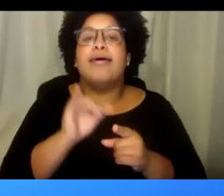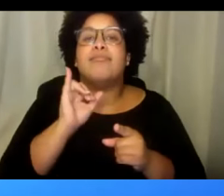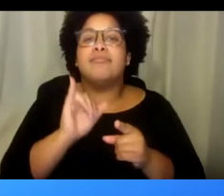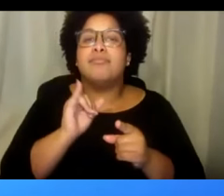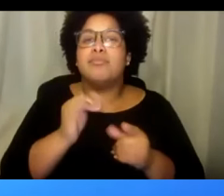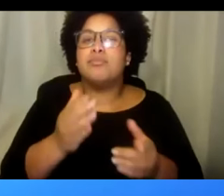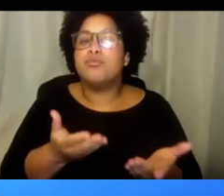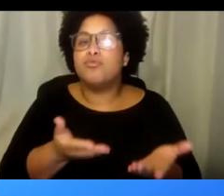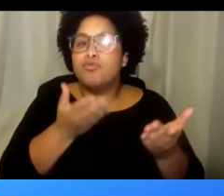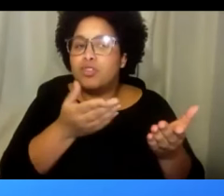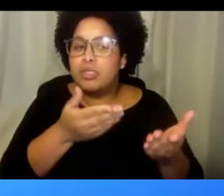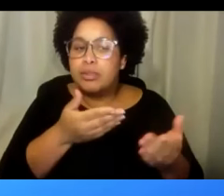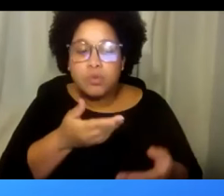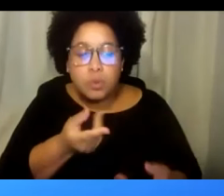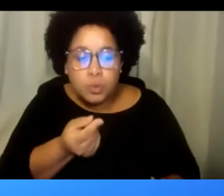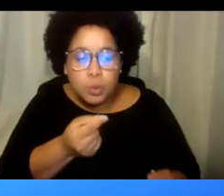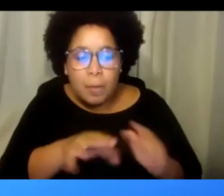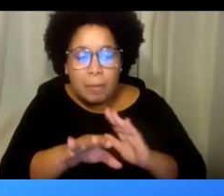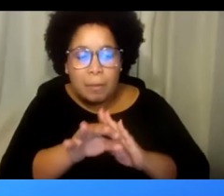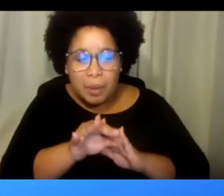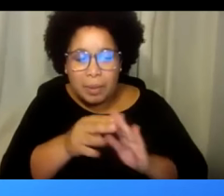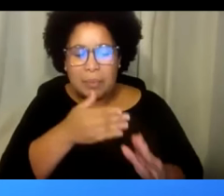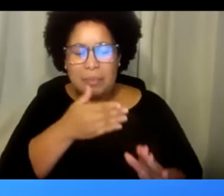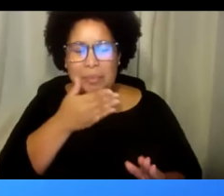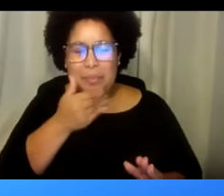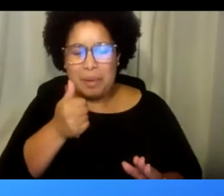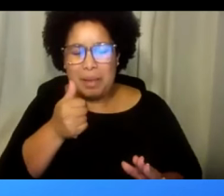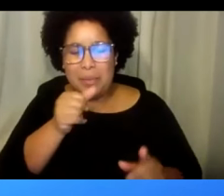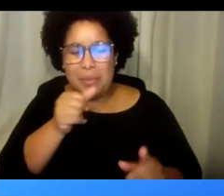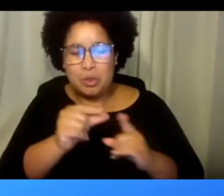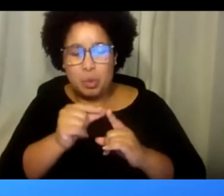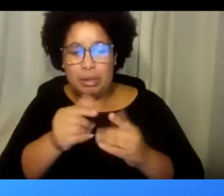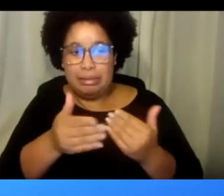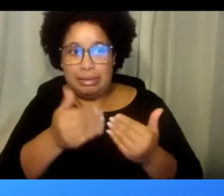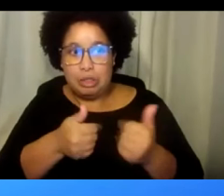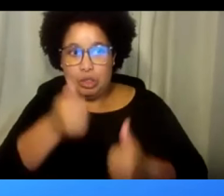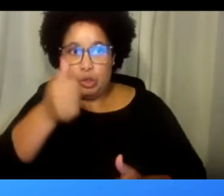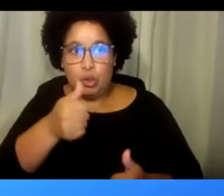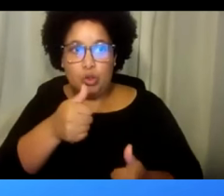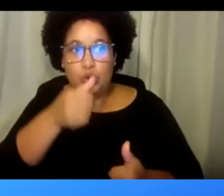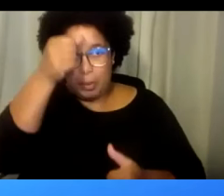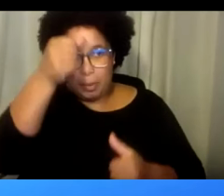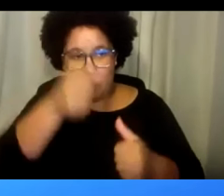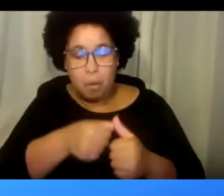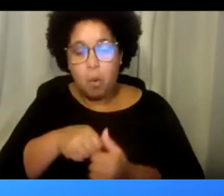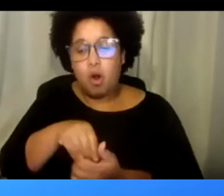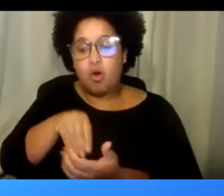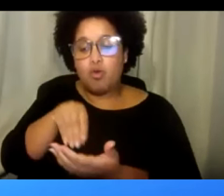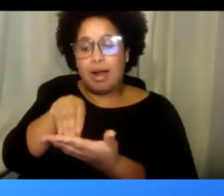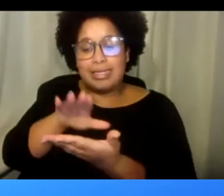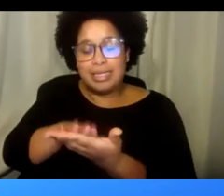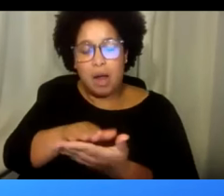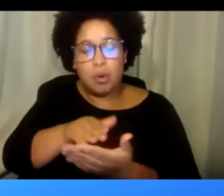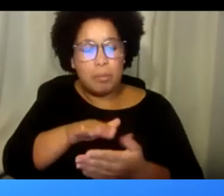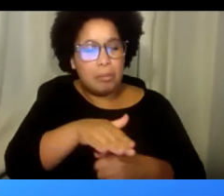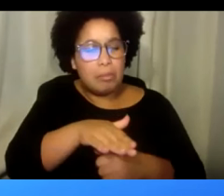create a password that was easier for her to remember and or write it down where she could easily access